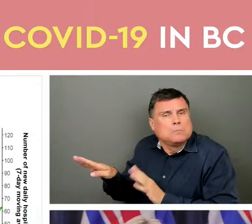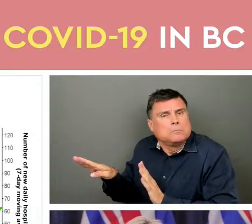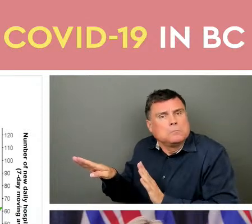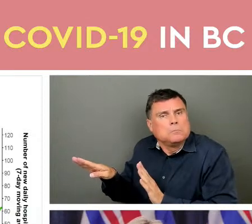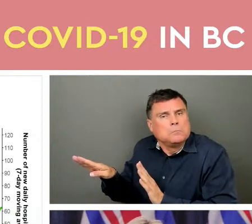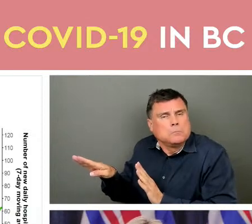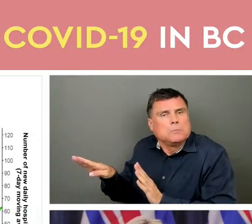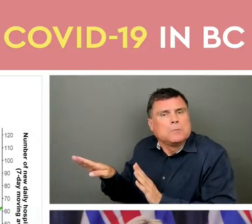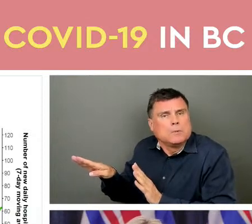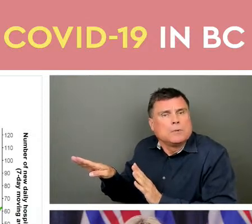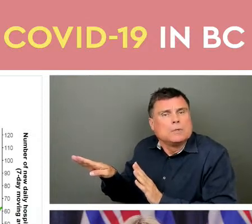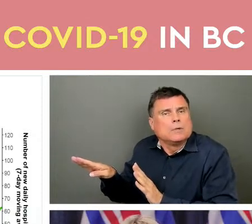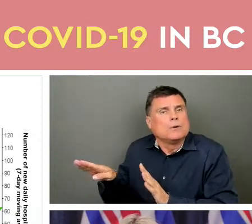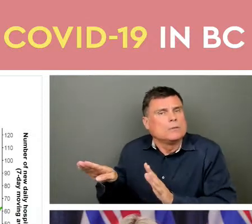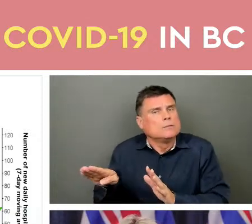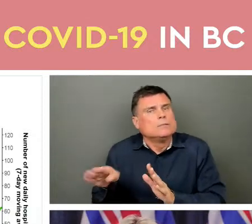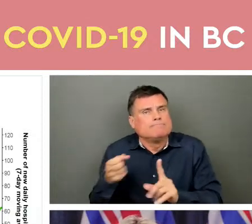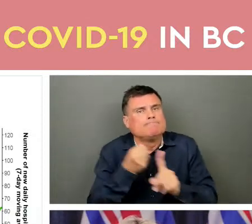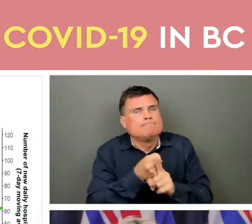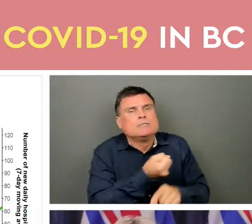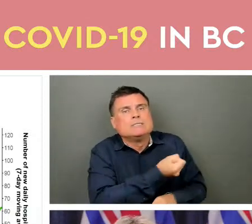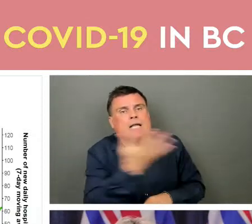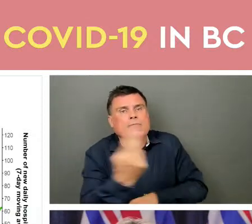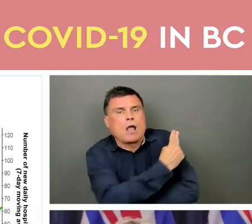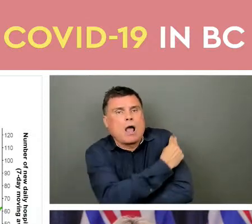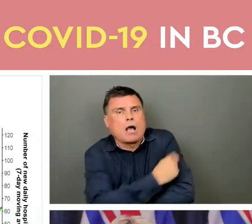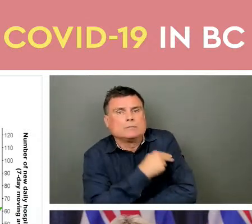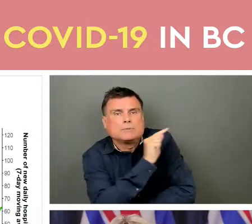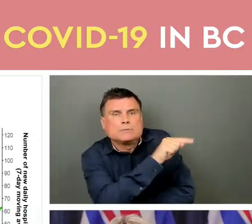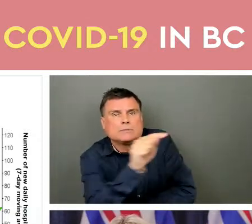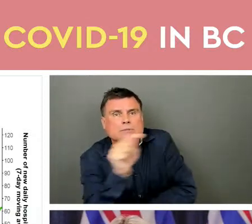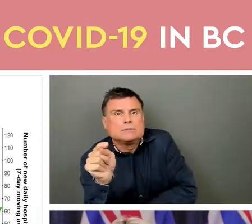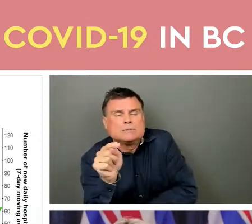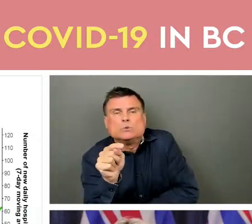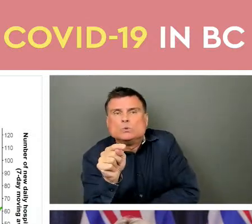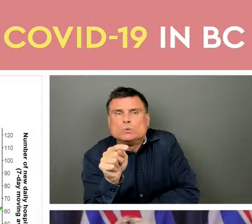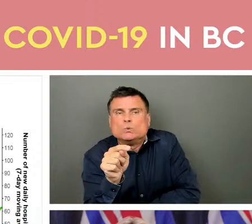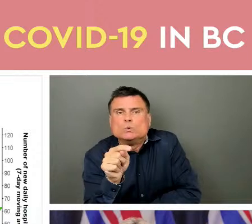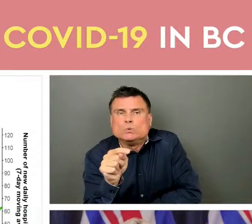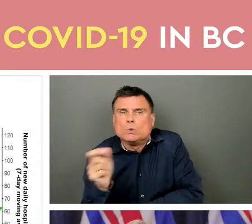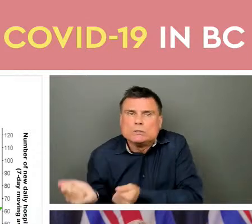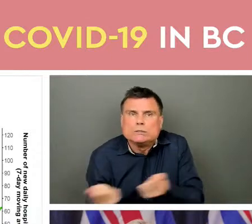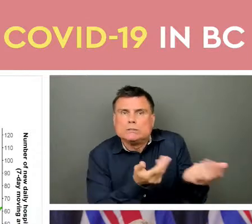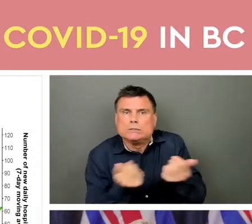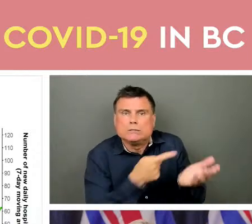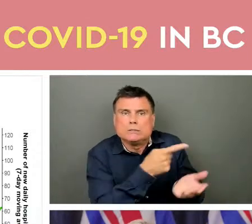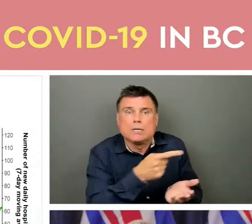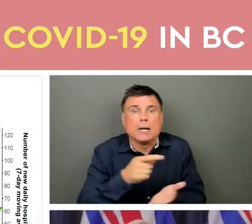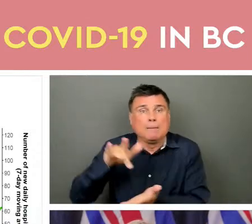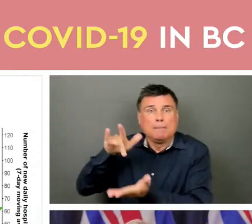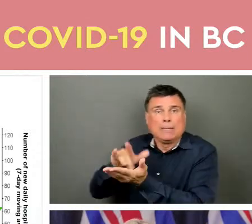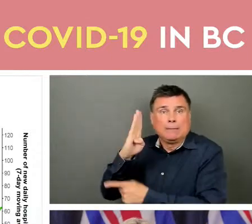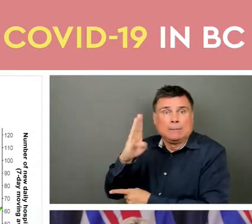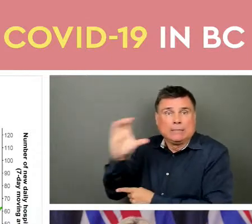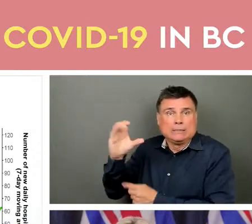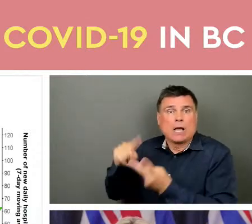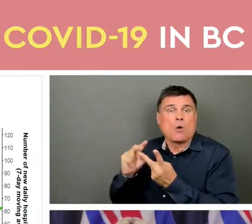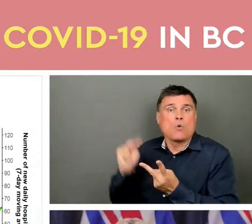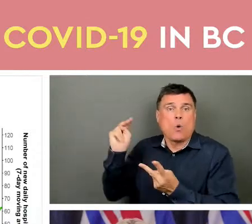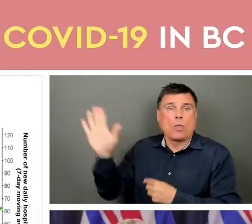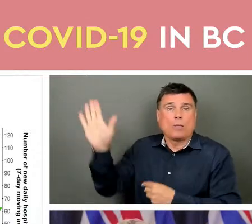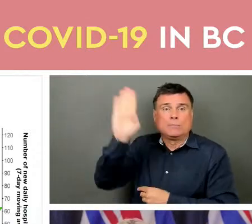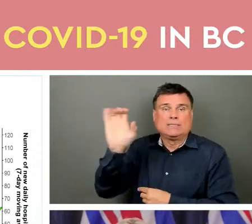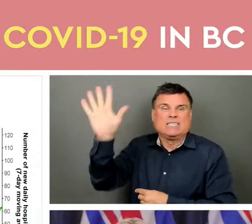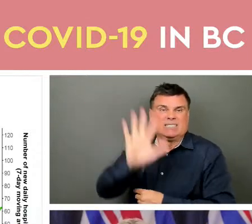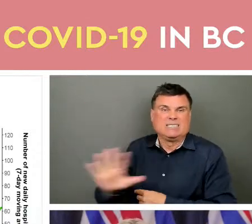our ability to provide healthcare in some areas of the province, particularly as we're seeing in the interior and now in the north.